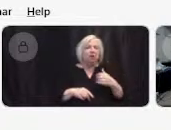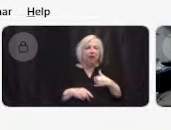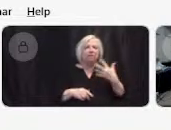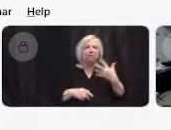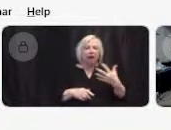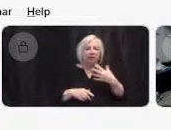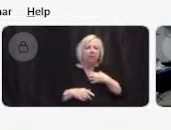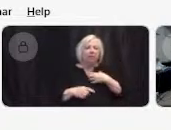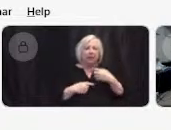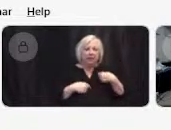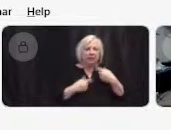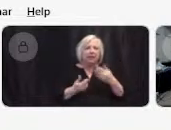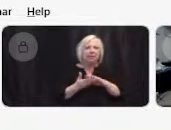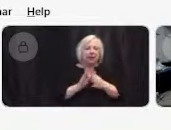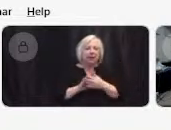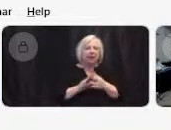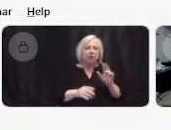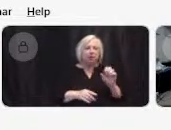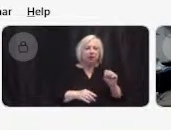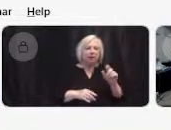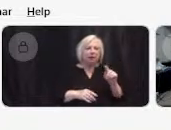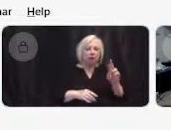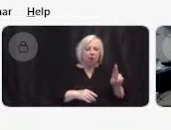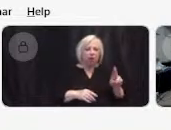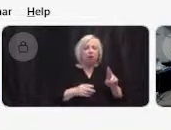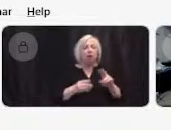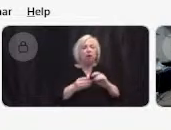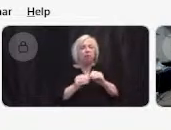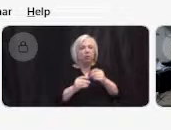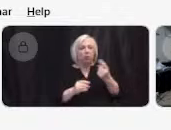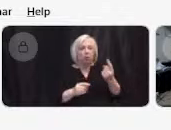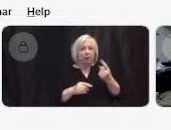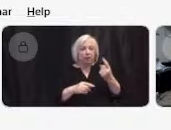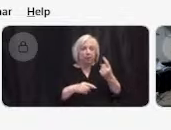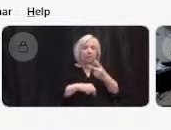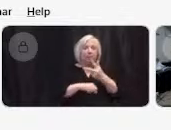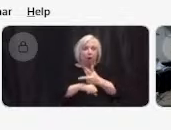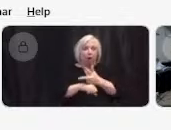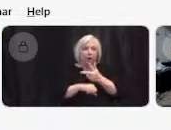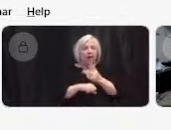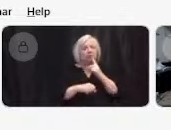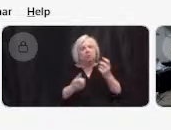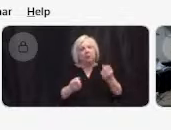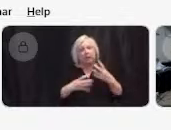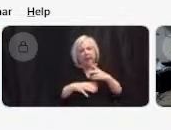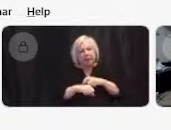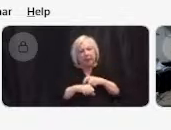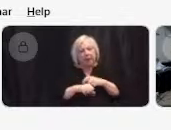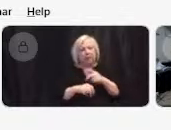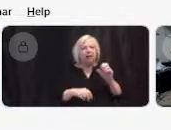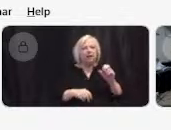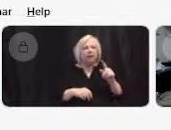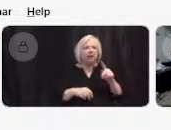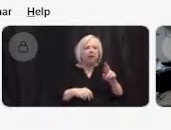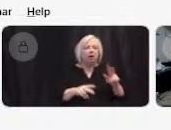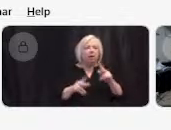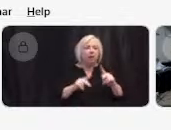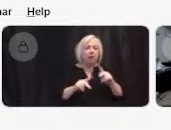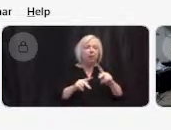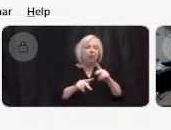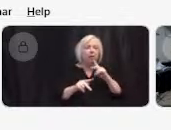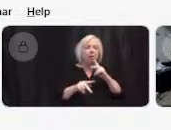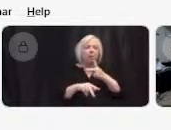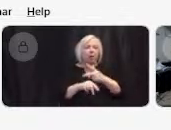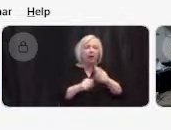since the house became a short-term rental. Number 1, parking. There are many instances of the short-term rental occupants parking